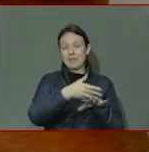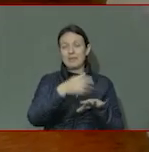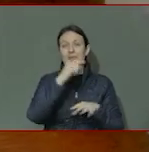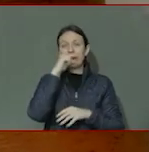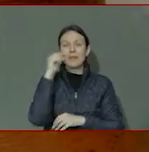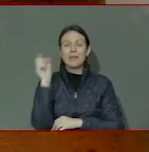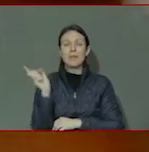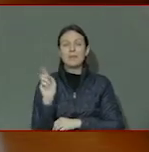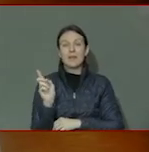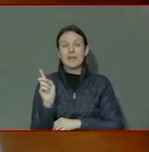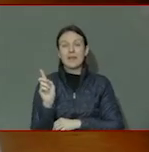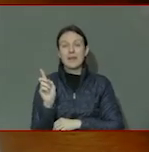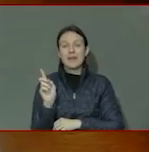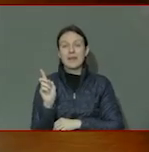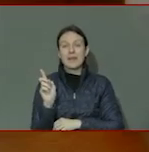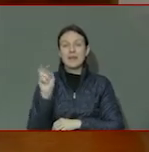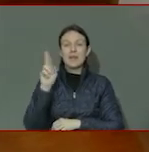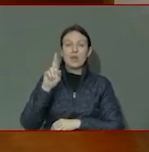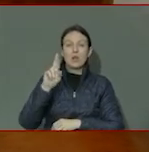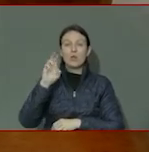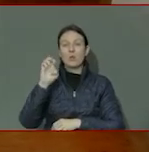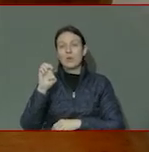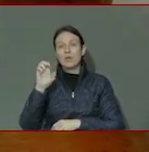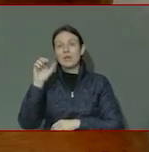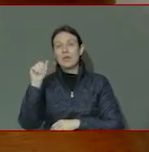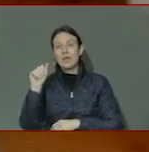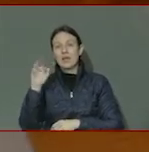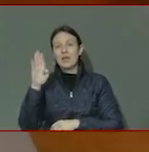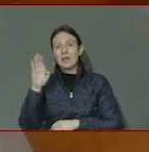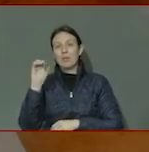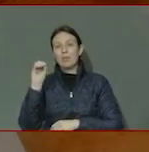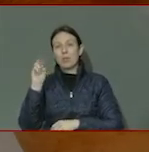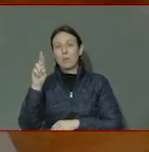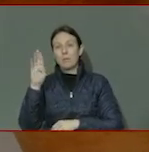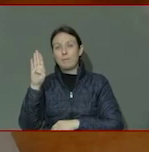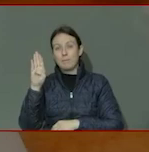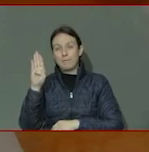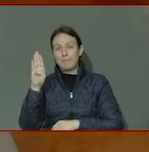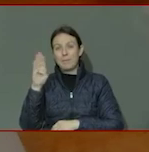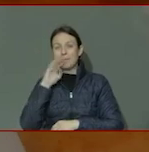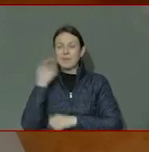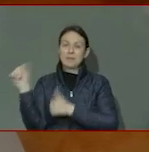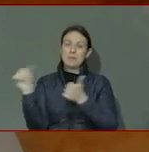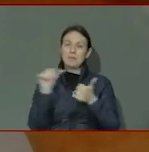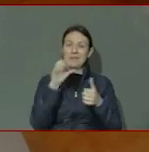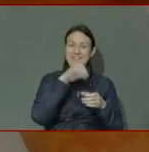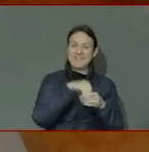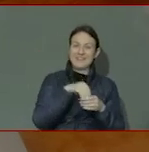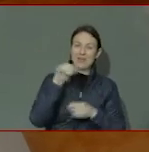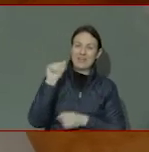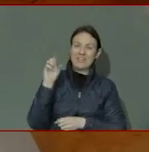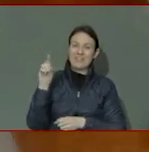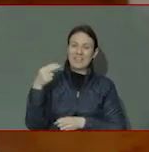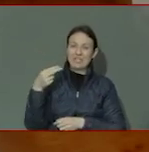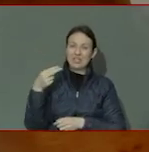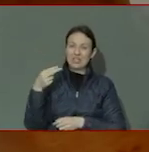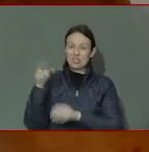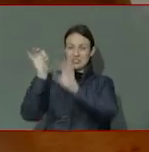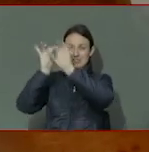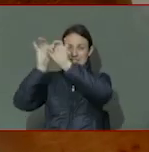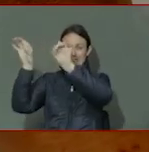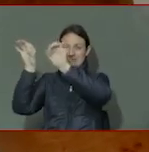here? The water must rather be reabsorbed. And ADH causes these tubes to become